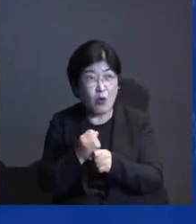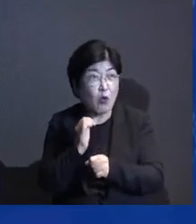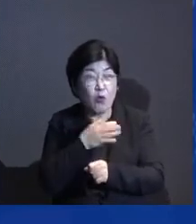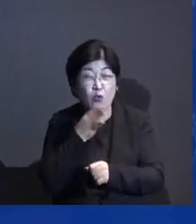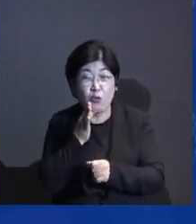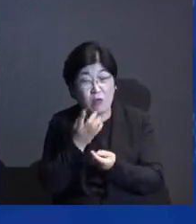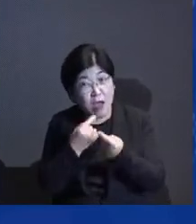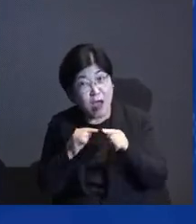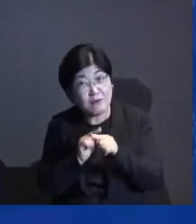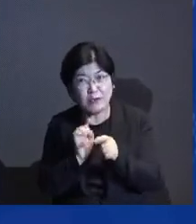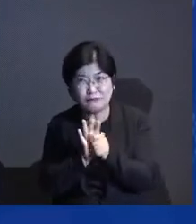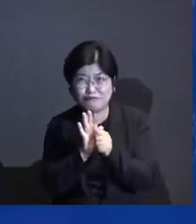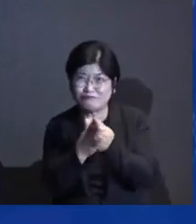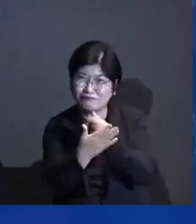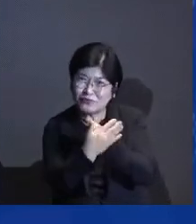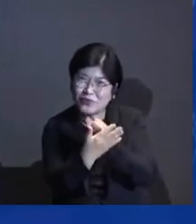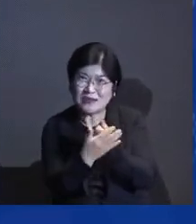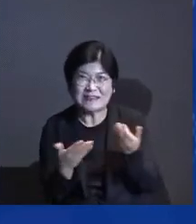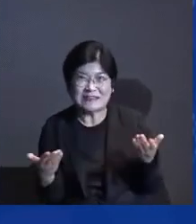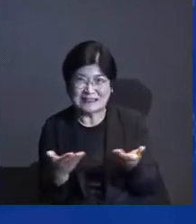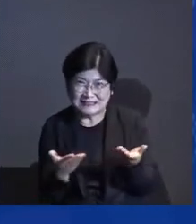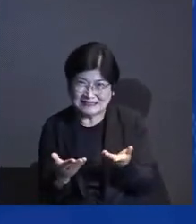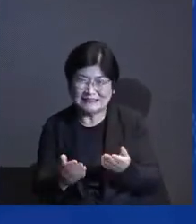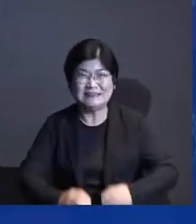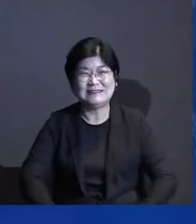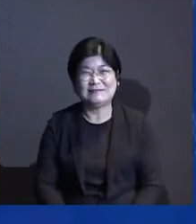with what you said about